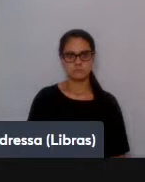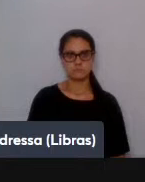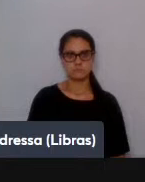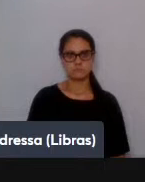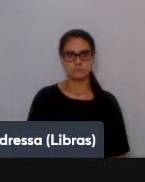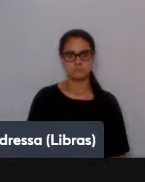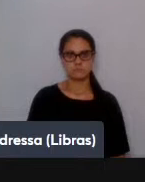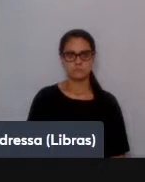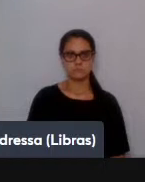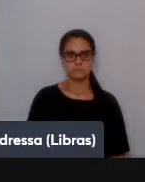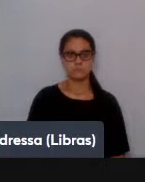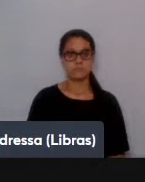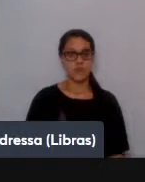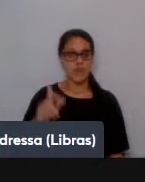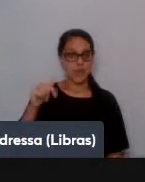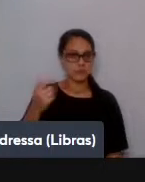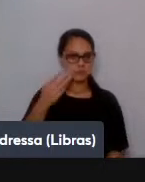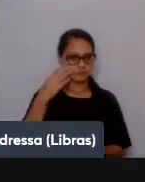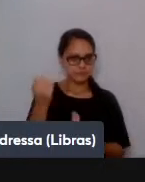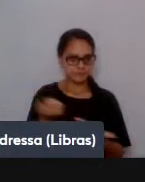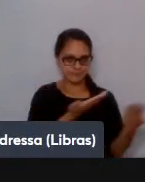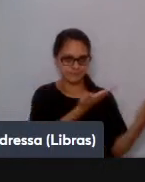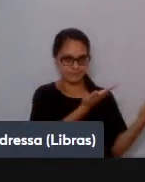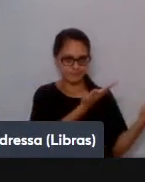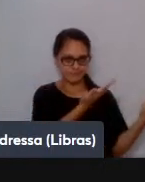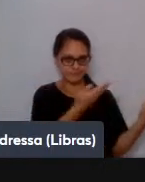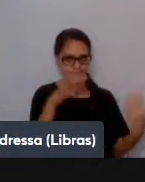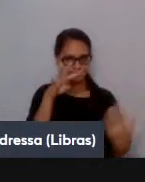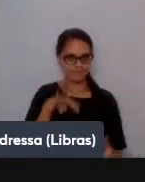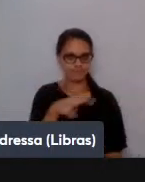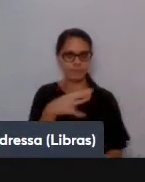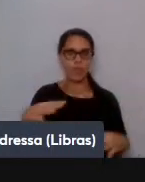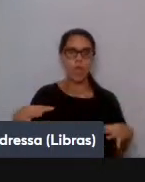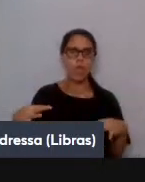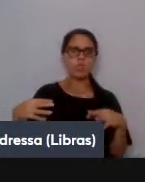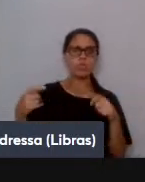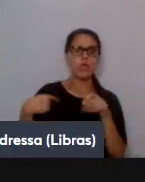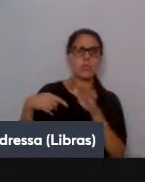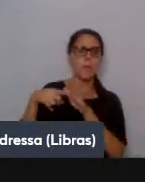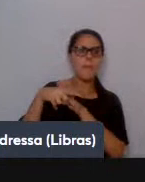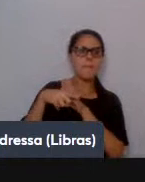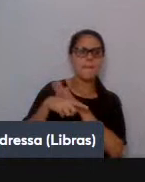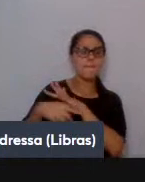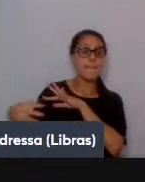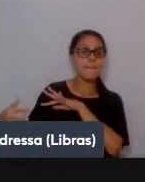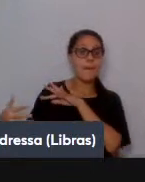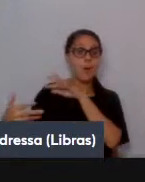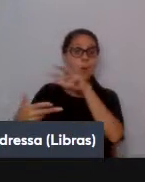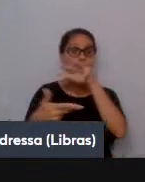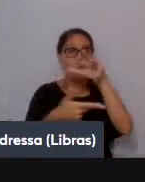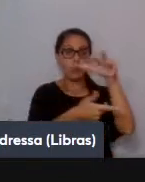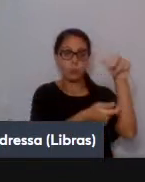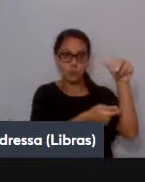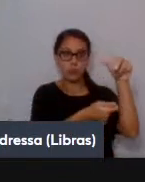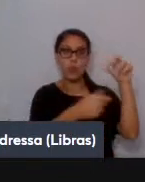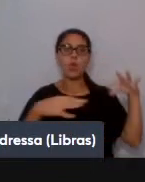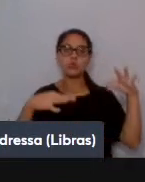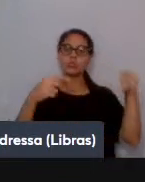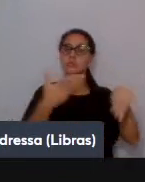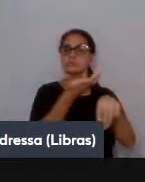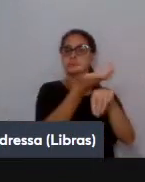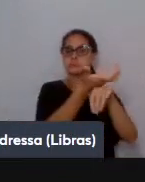Perdão. Esse é um diagrama de todos os periódicos do mundo, em todas as